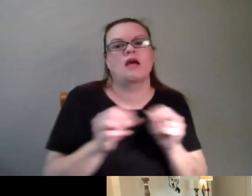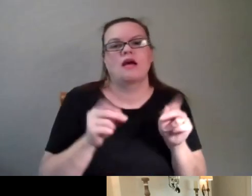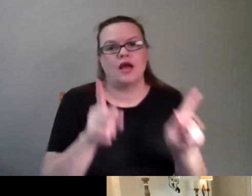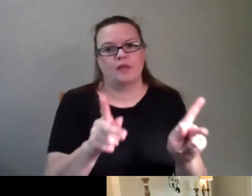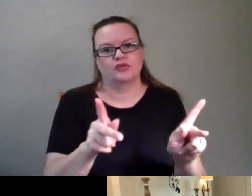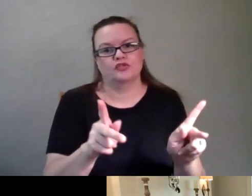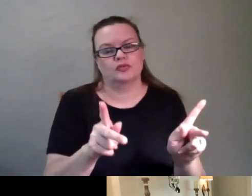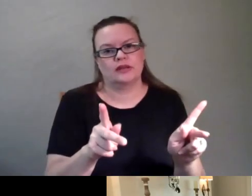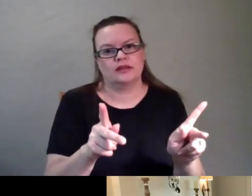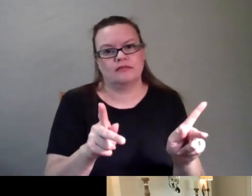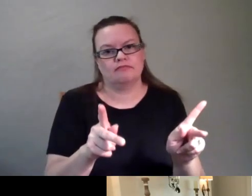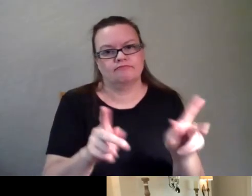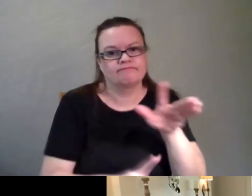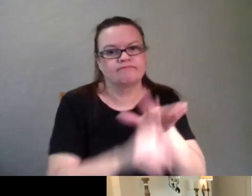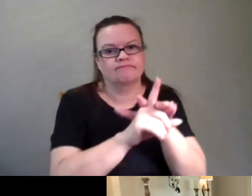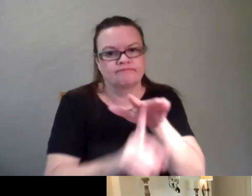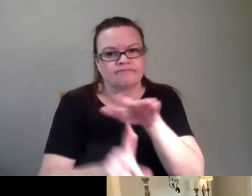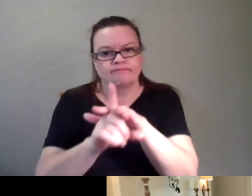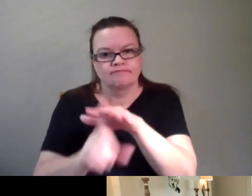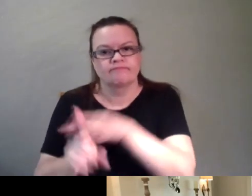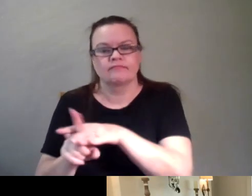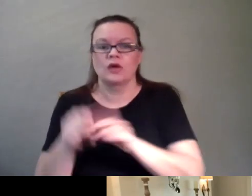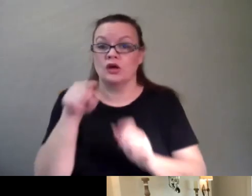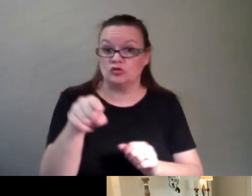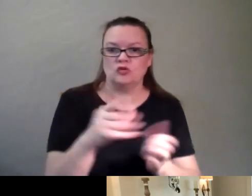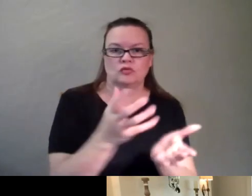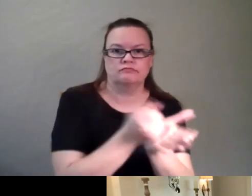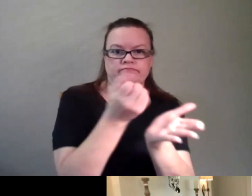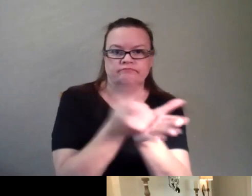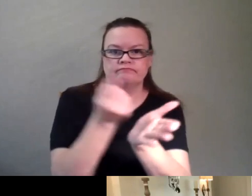can say most campaigns I've looked at are